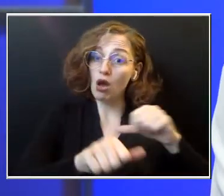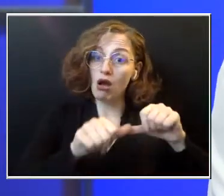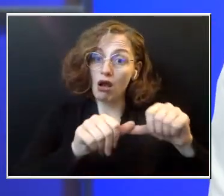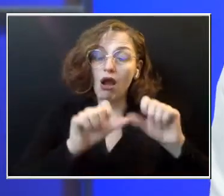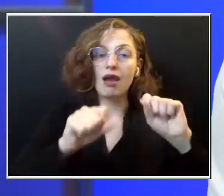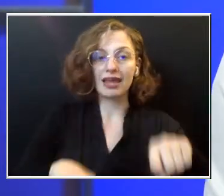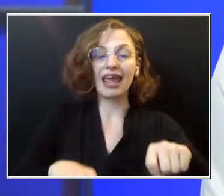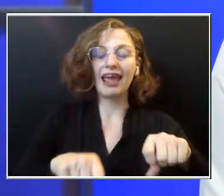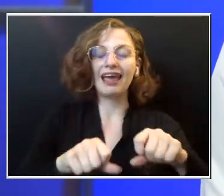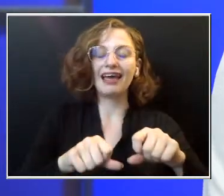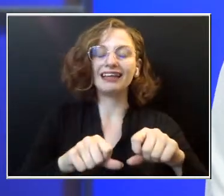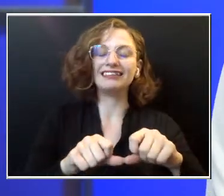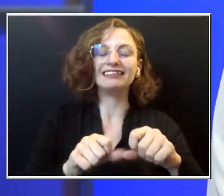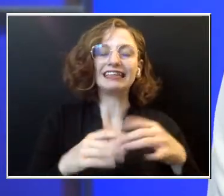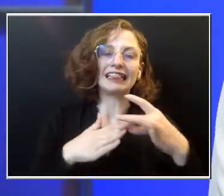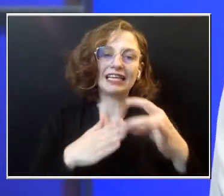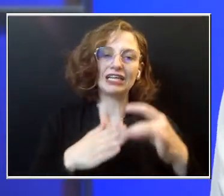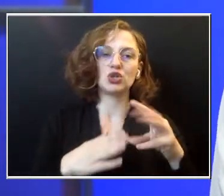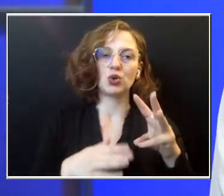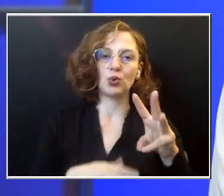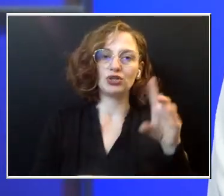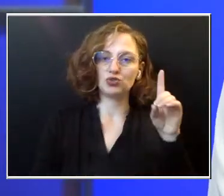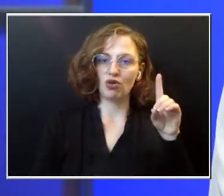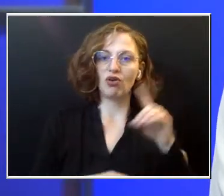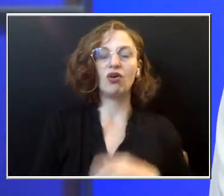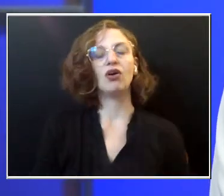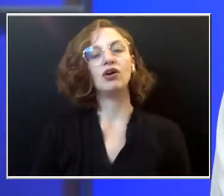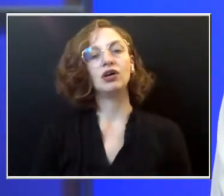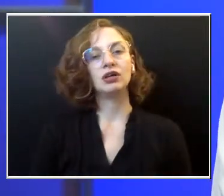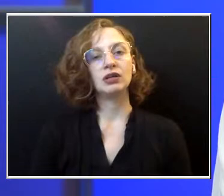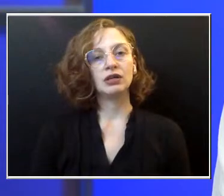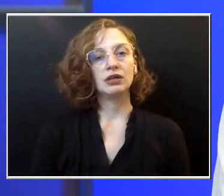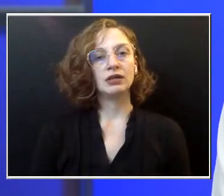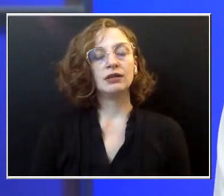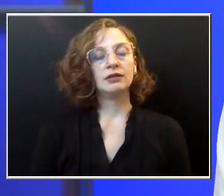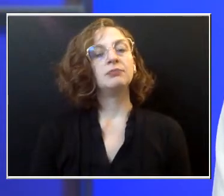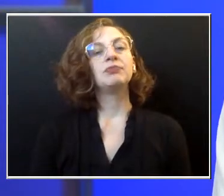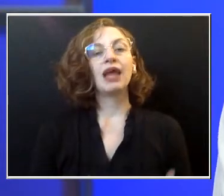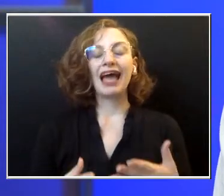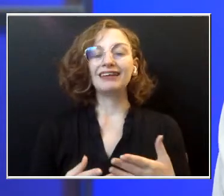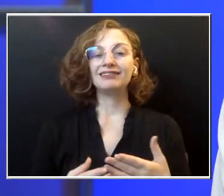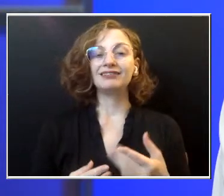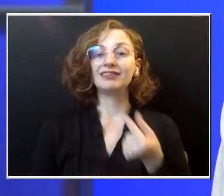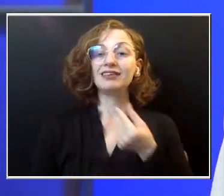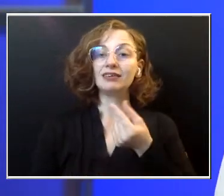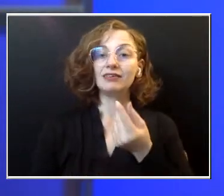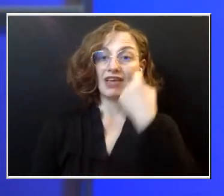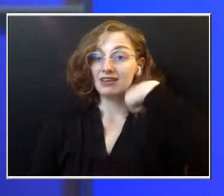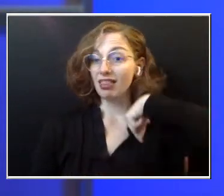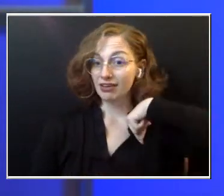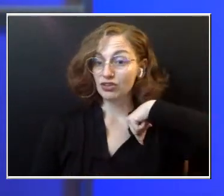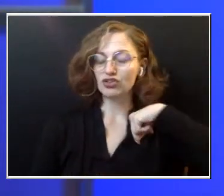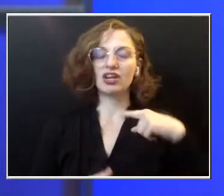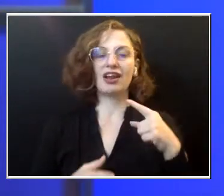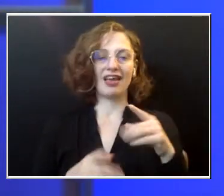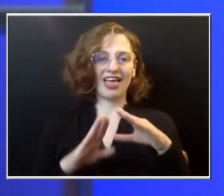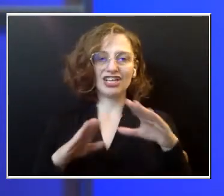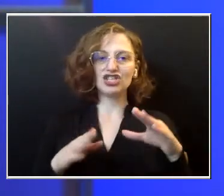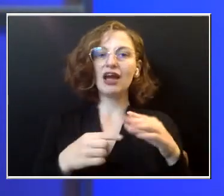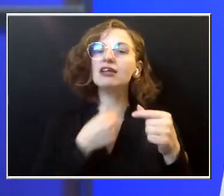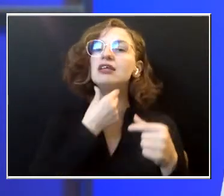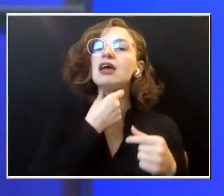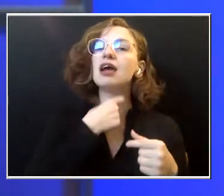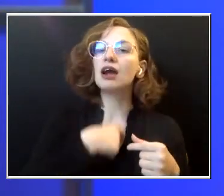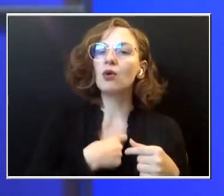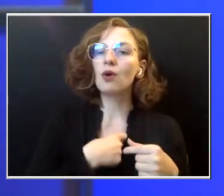Regarding intubation and ventilation, a child's airway is so much smaller than an adult. That's why we go through different training